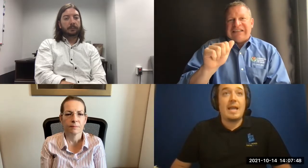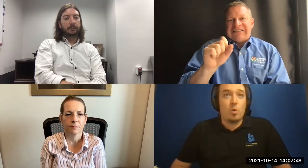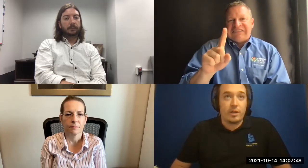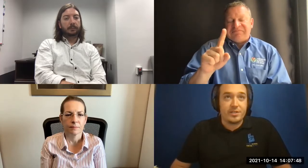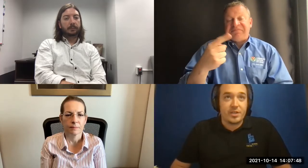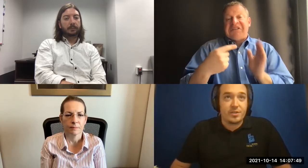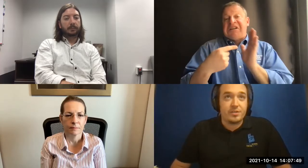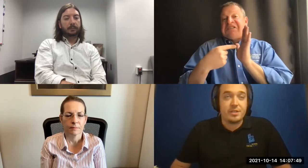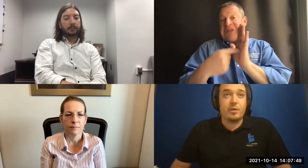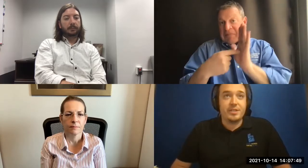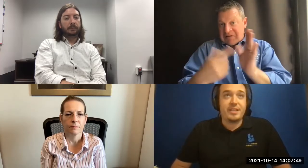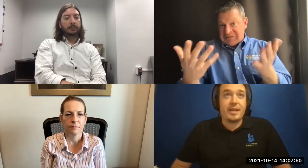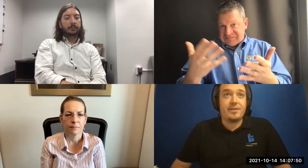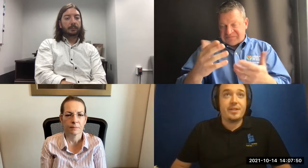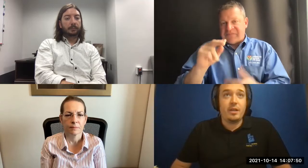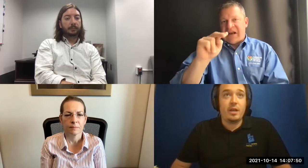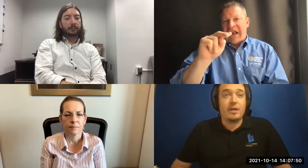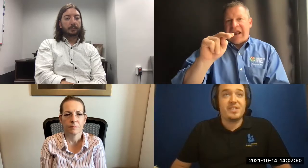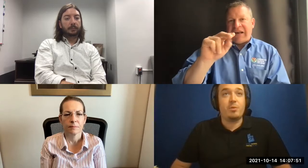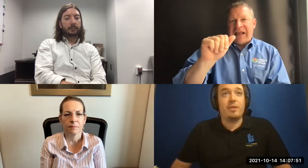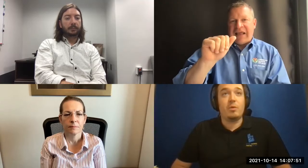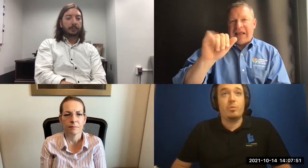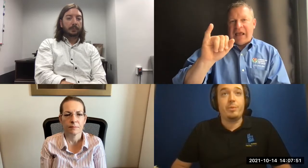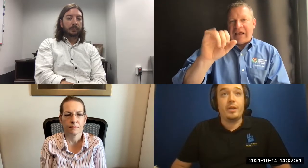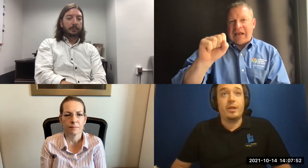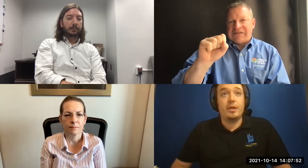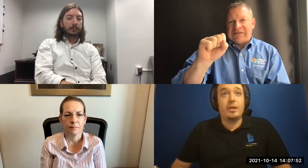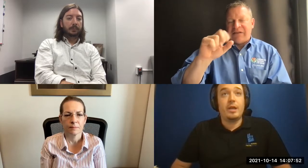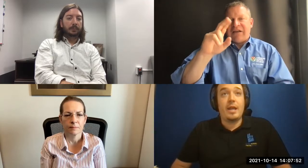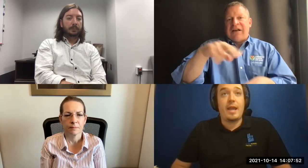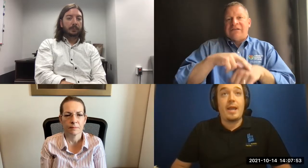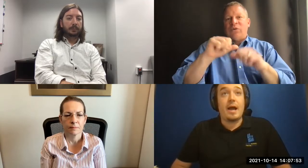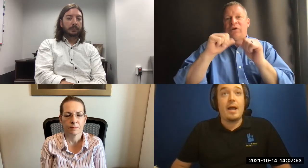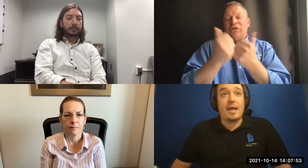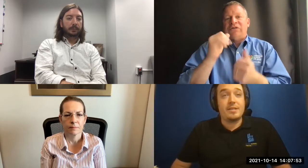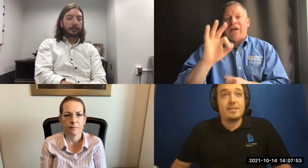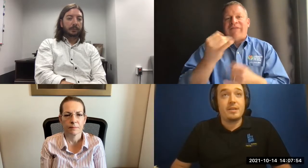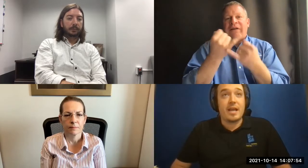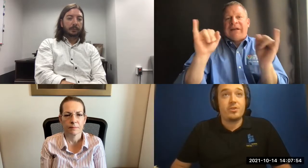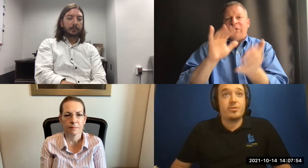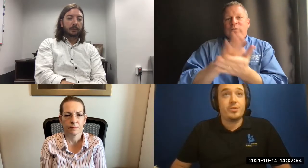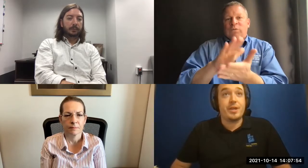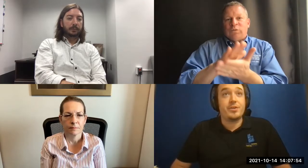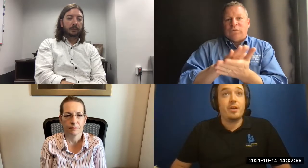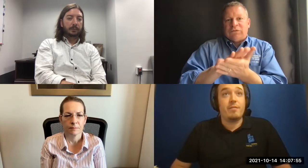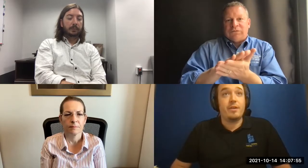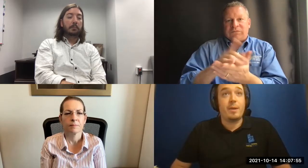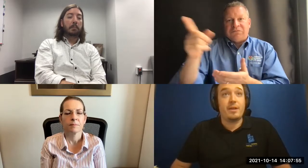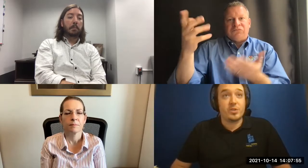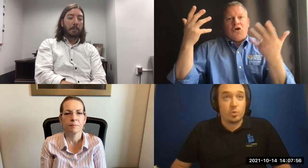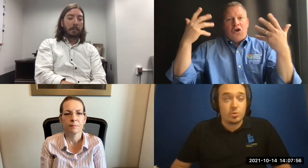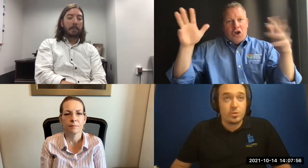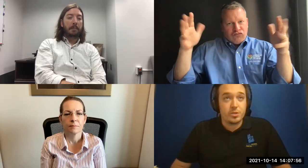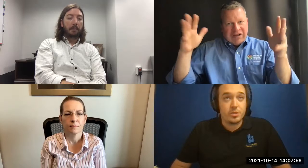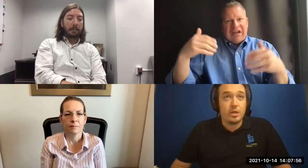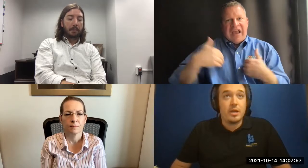another like organization similar to CEASD. An example of that would be NAIS, National Association of